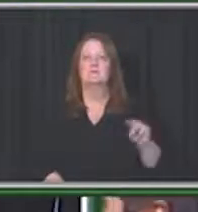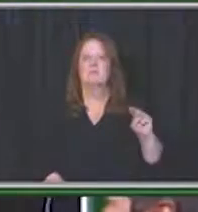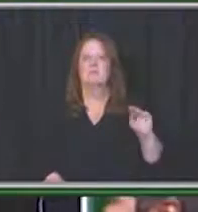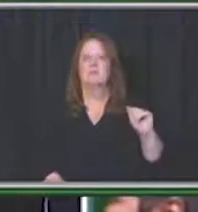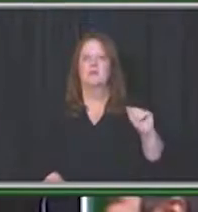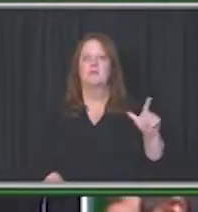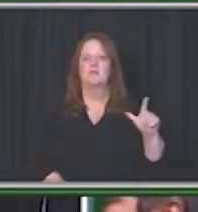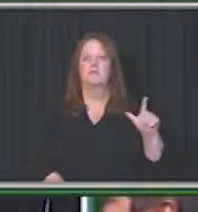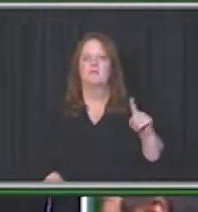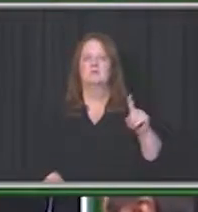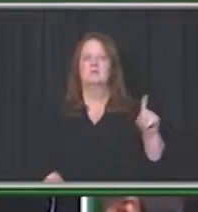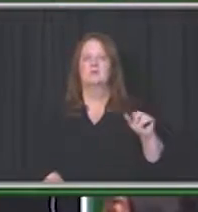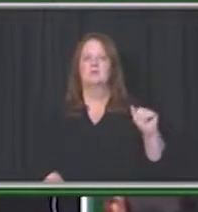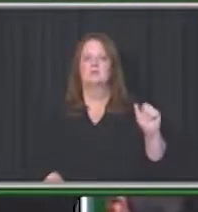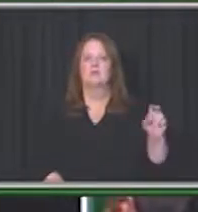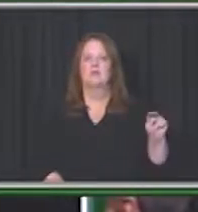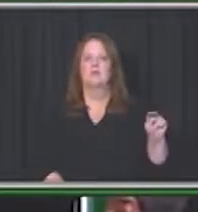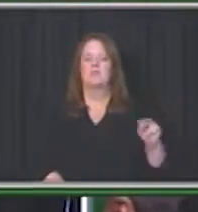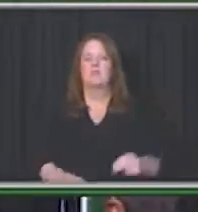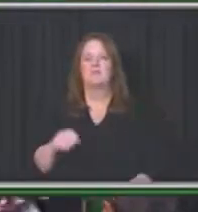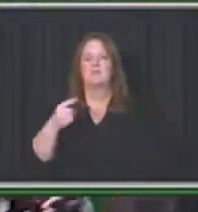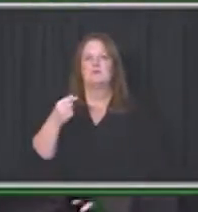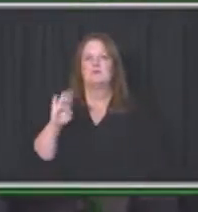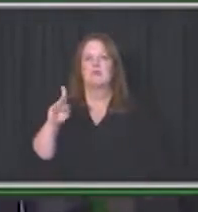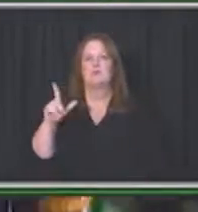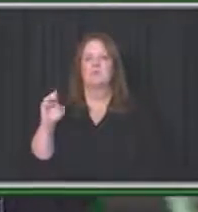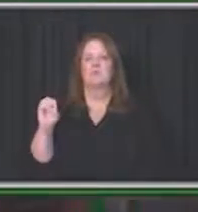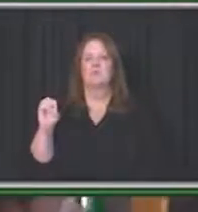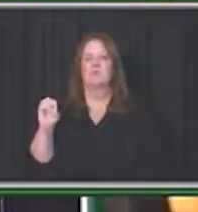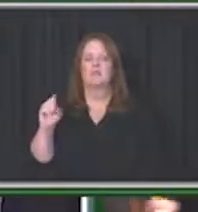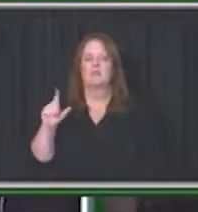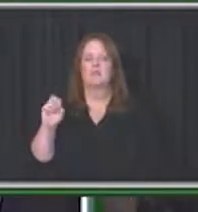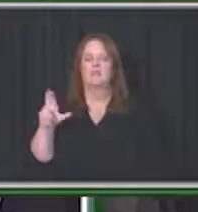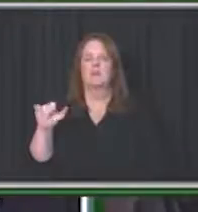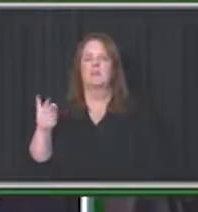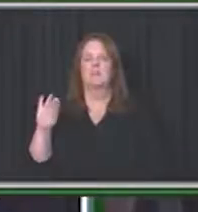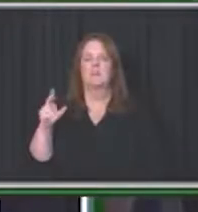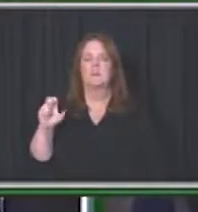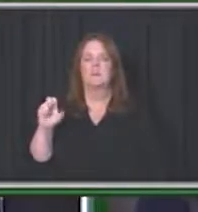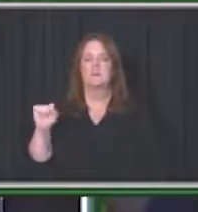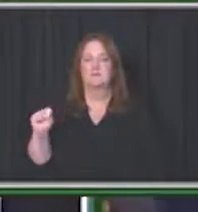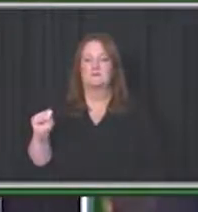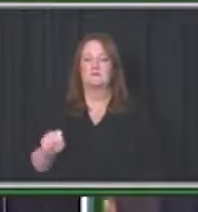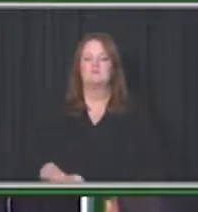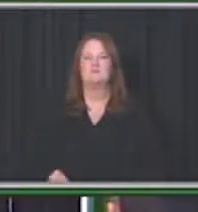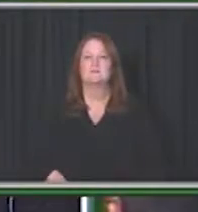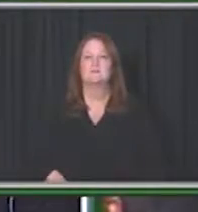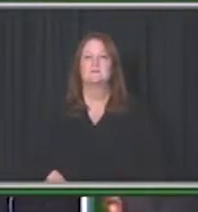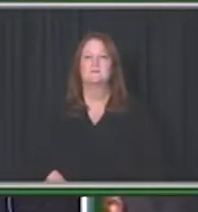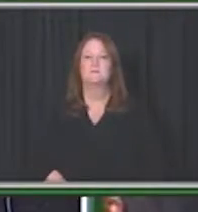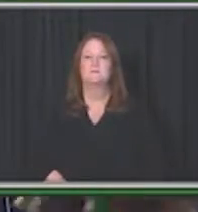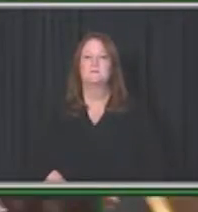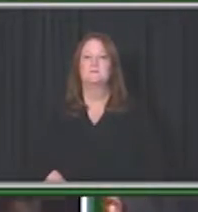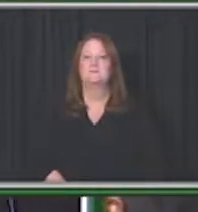Michael Salvatierra. Gabrielle Loren Mendes.